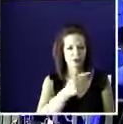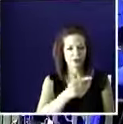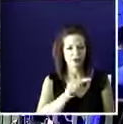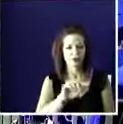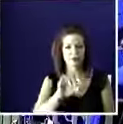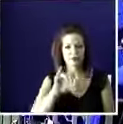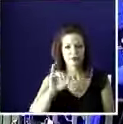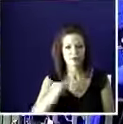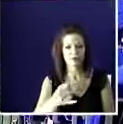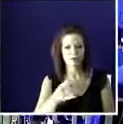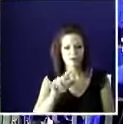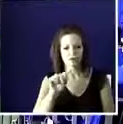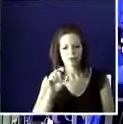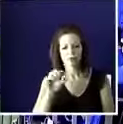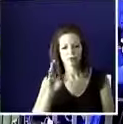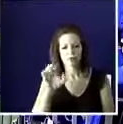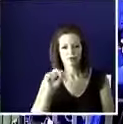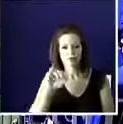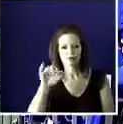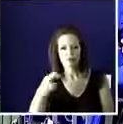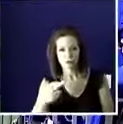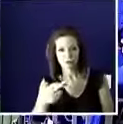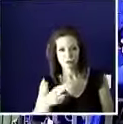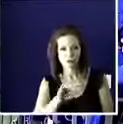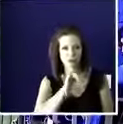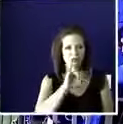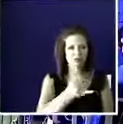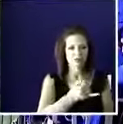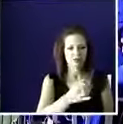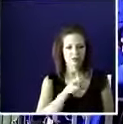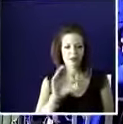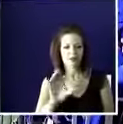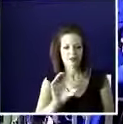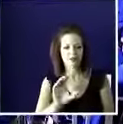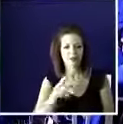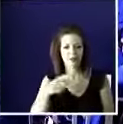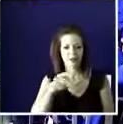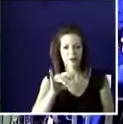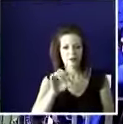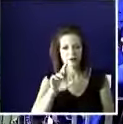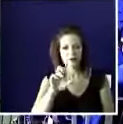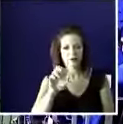Jr. Jadalyn Kathleen Pearson. Chandler Bryant